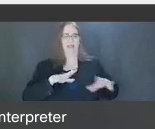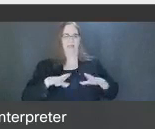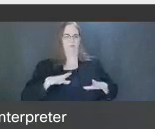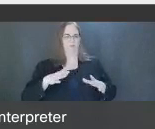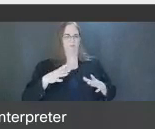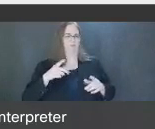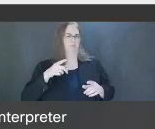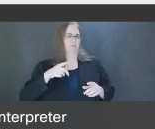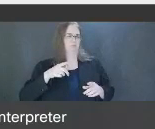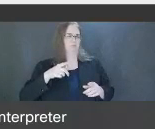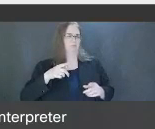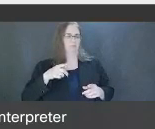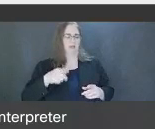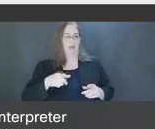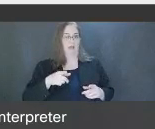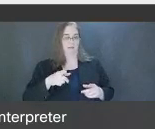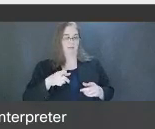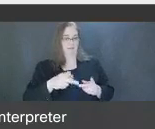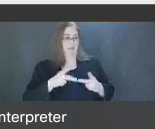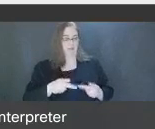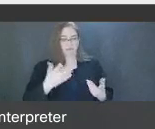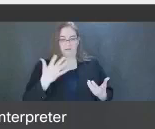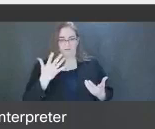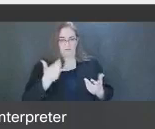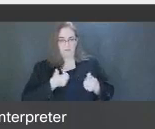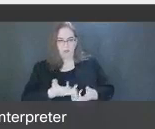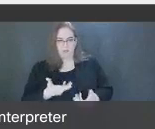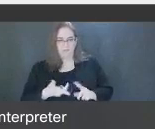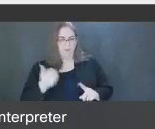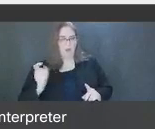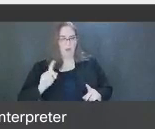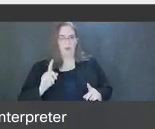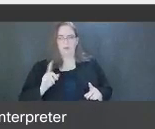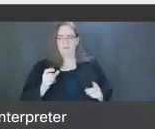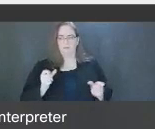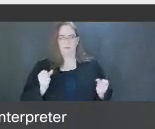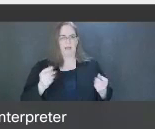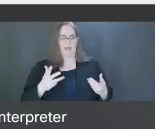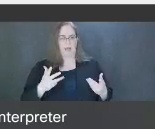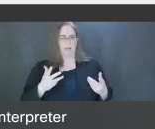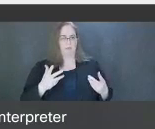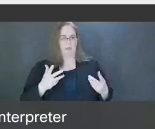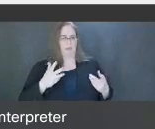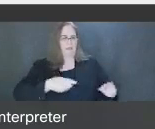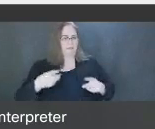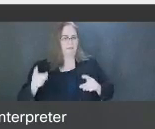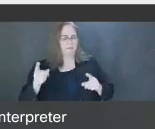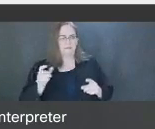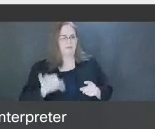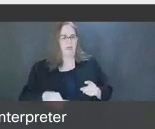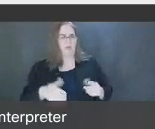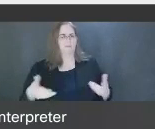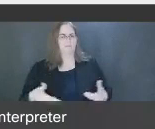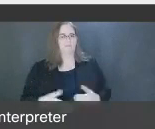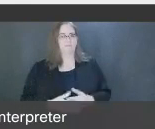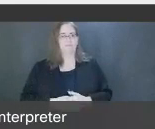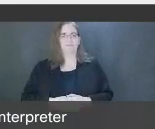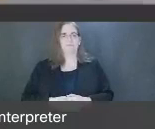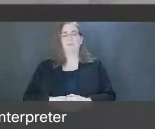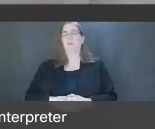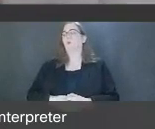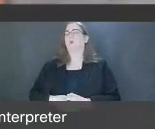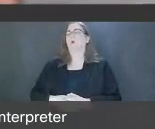about what's leading to that and how many instances of this that you have seen?